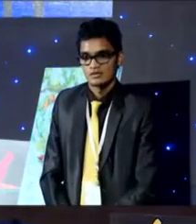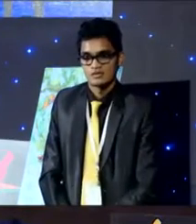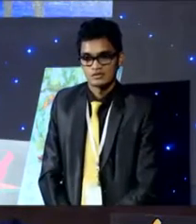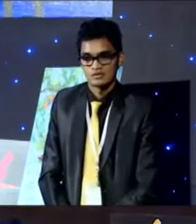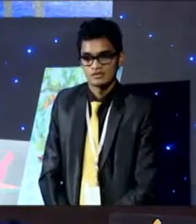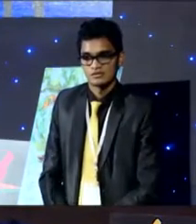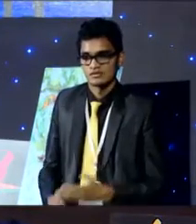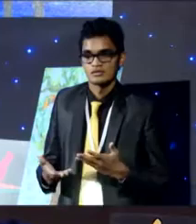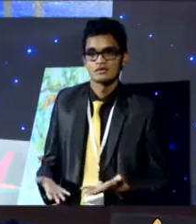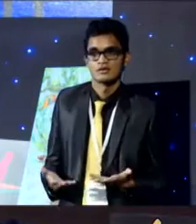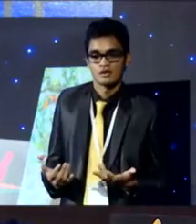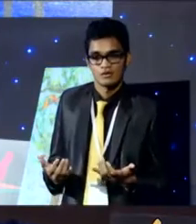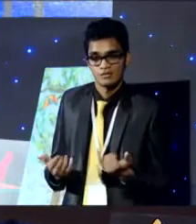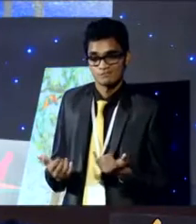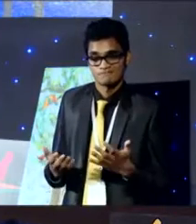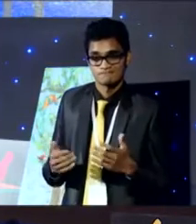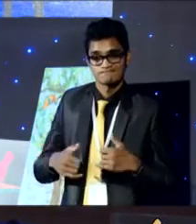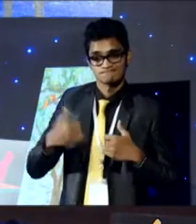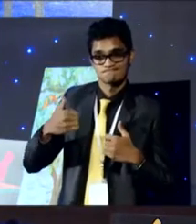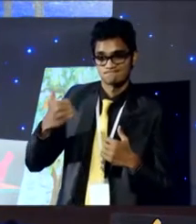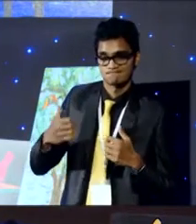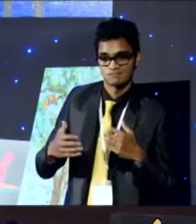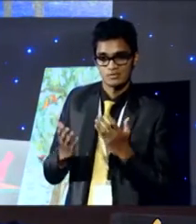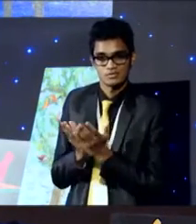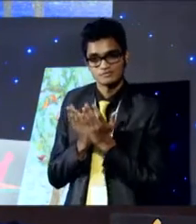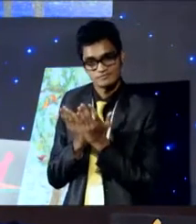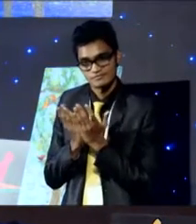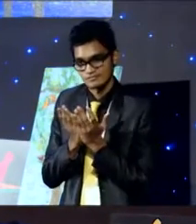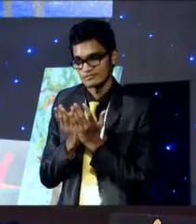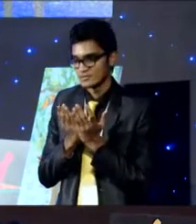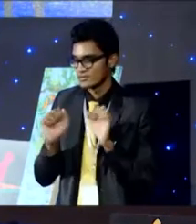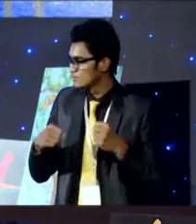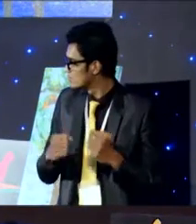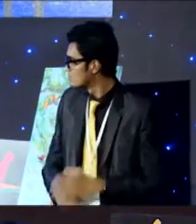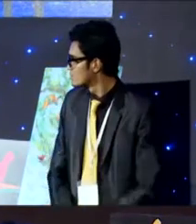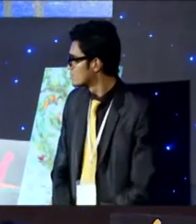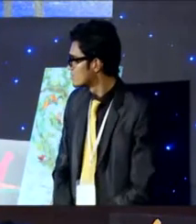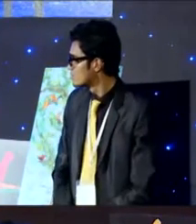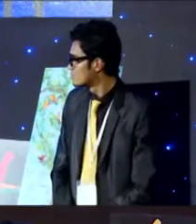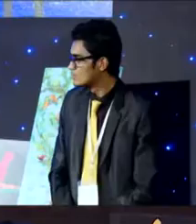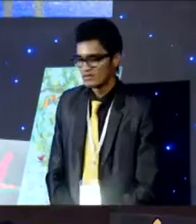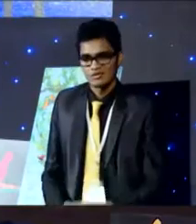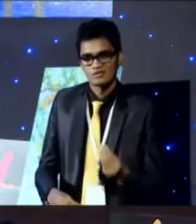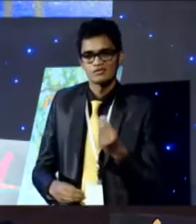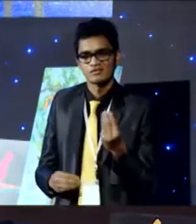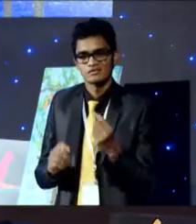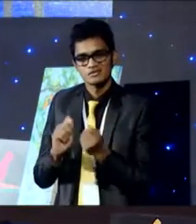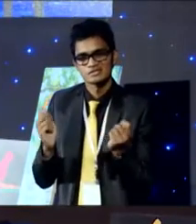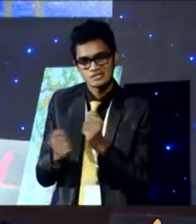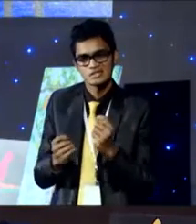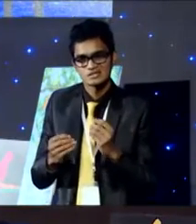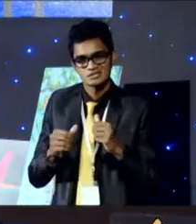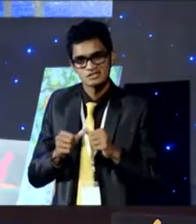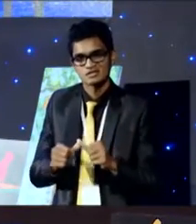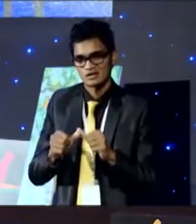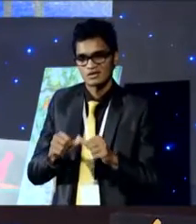don't even have higher education opportunities for most persons with disability. Some changes are happening, and I was happy that you